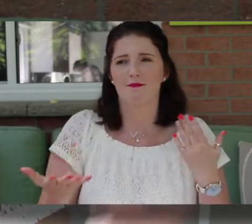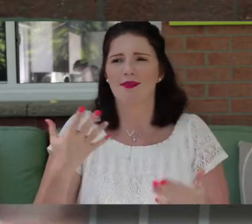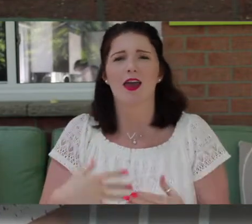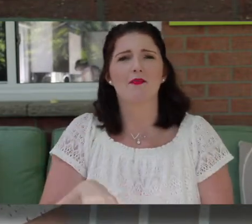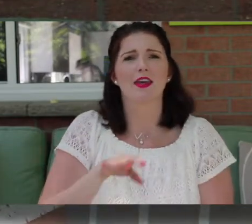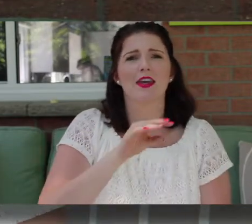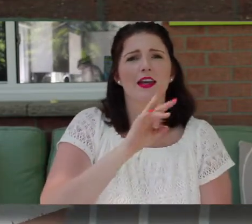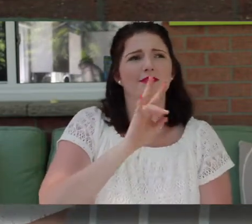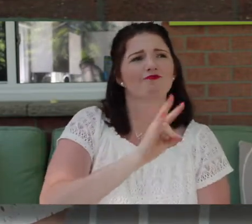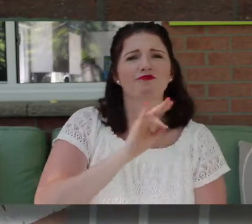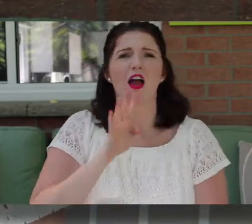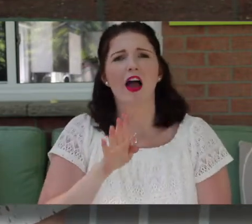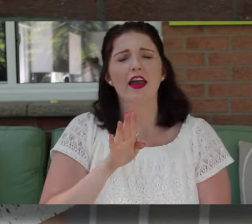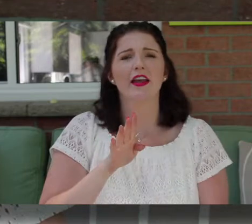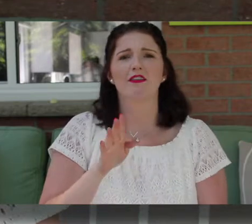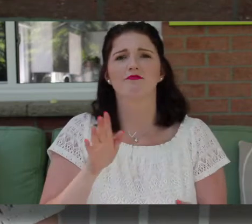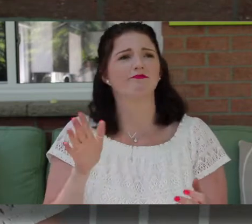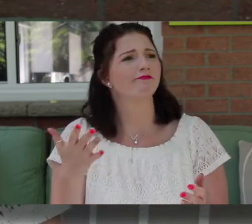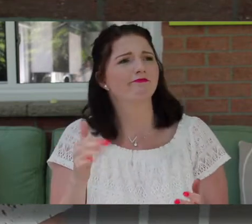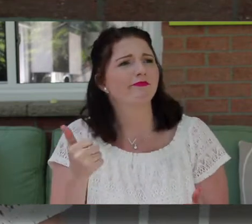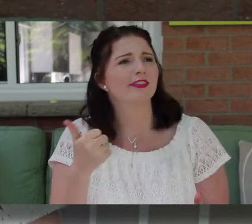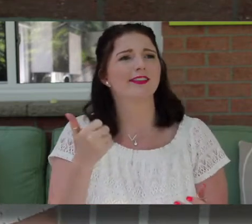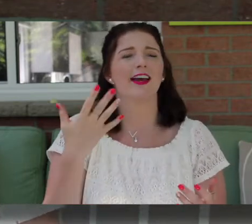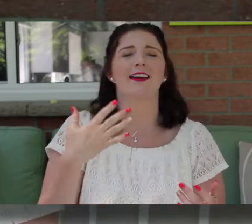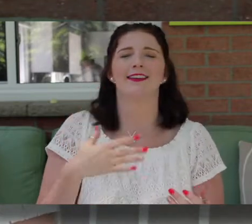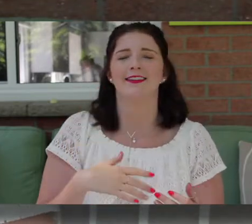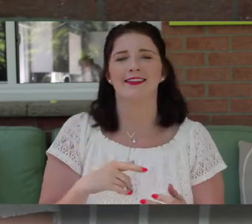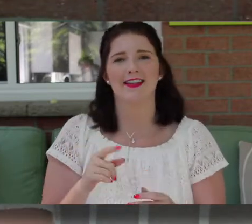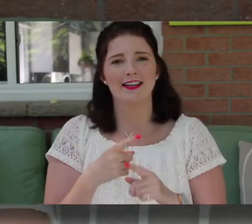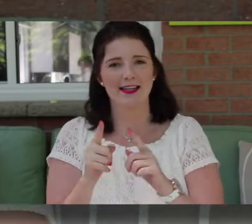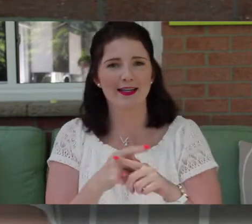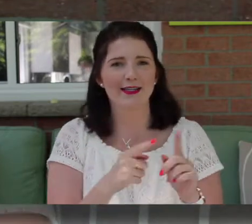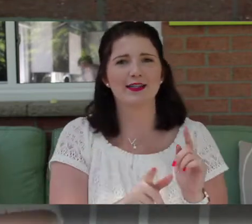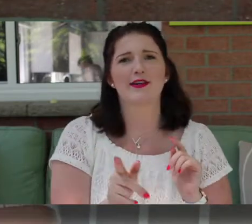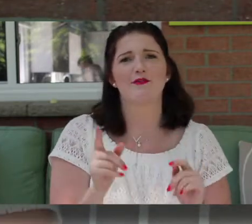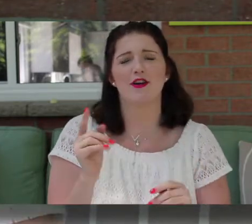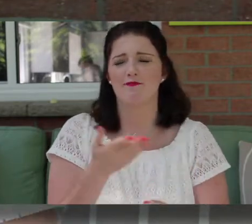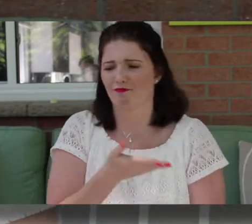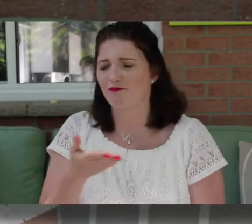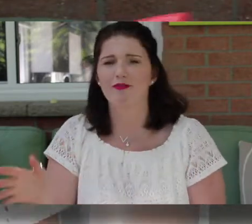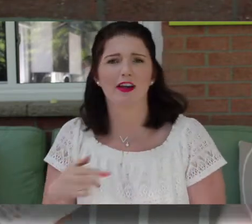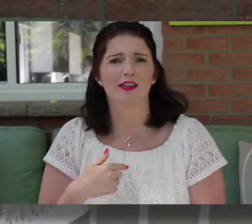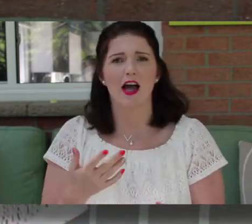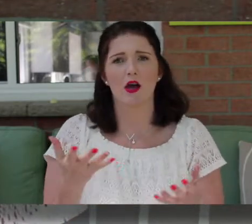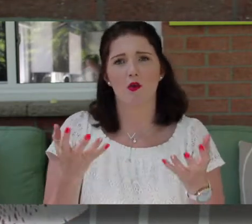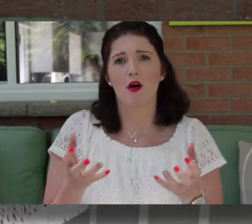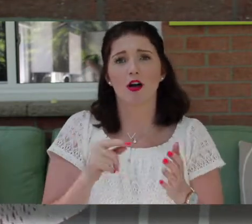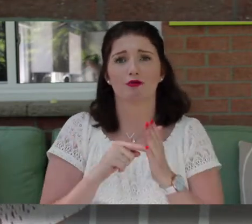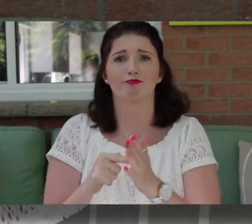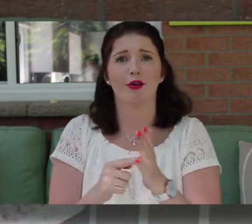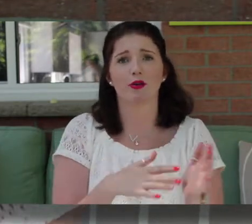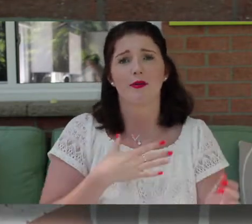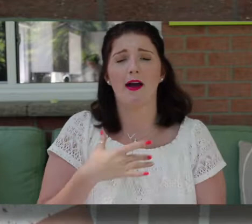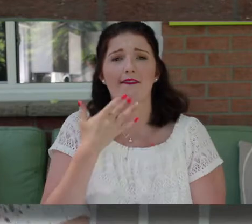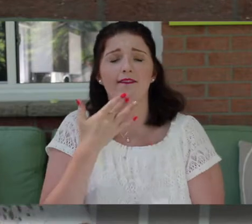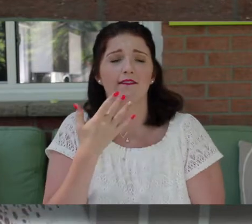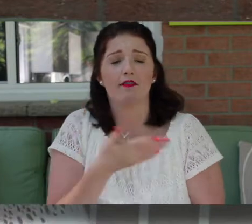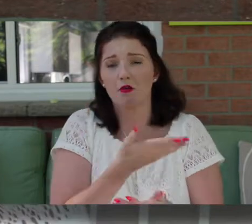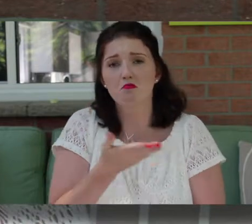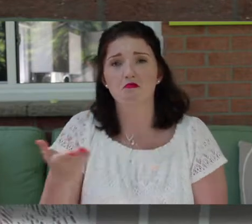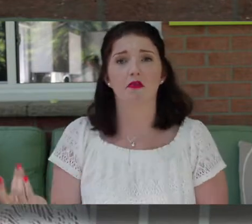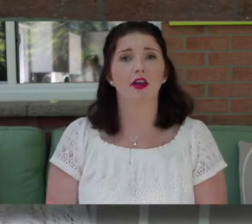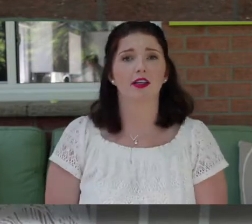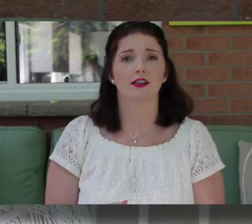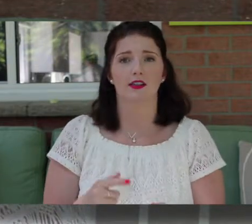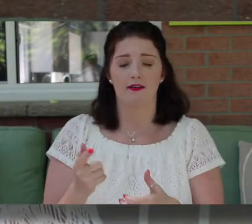from like essential oils from Sage, sunglasses, and beauty related products. So we're just going to jump ahead right in. So first off, I